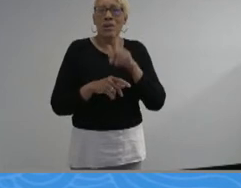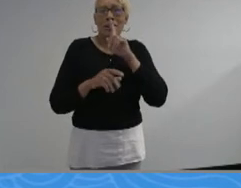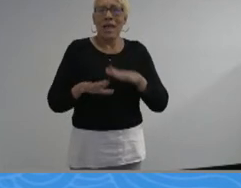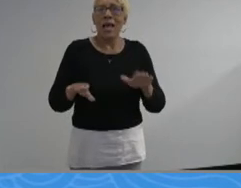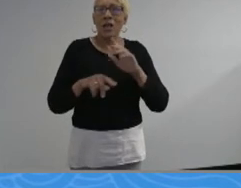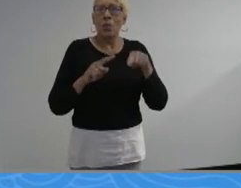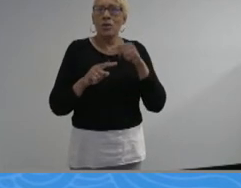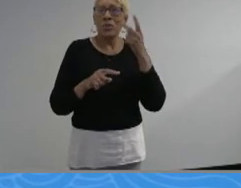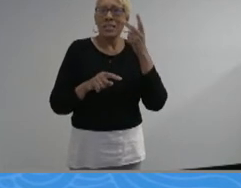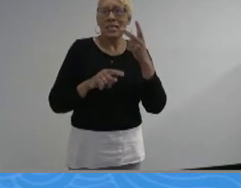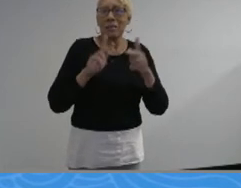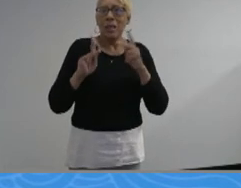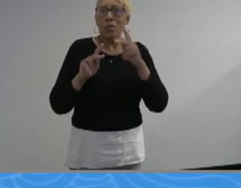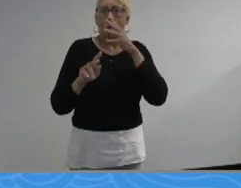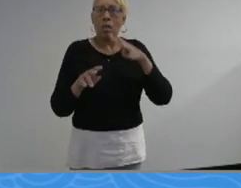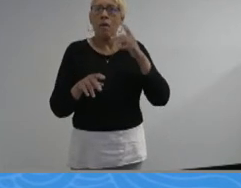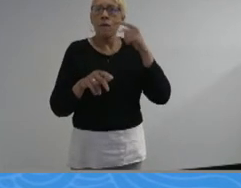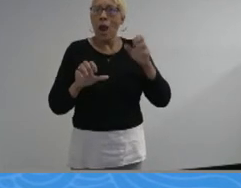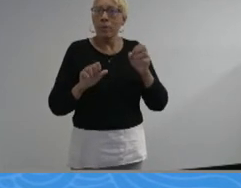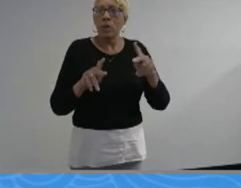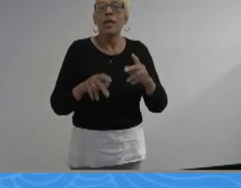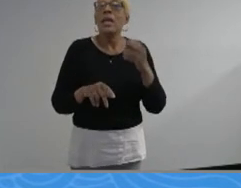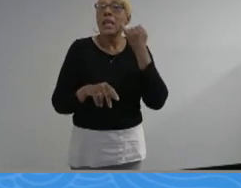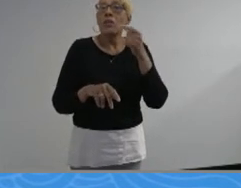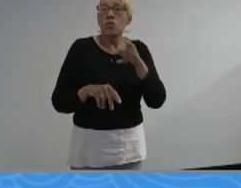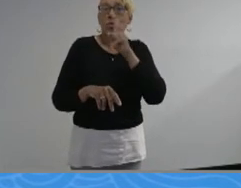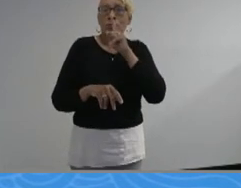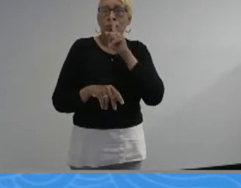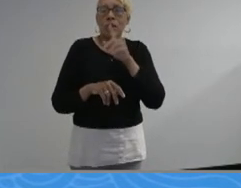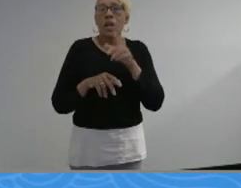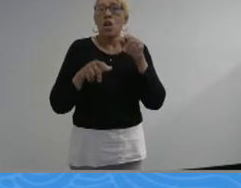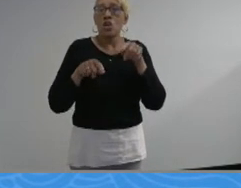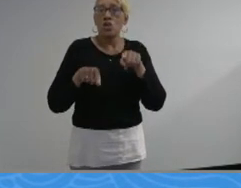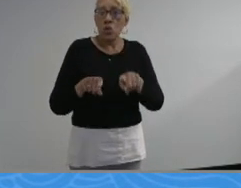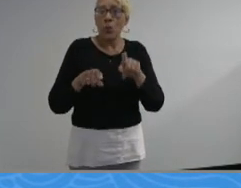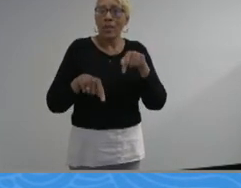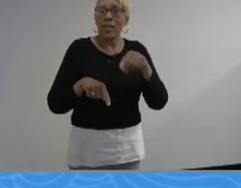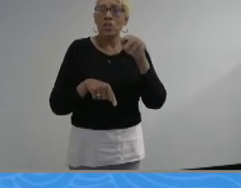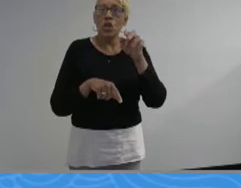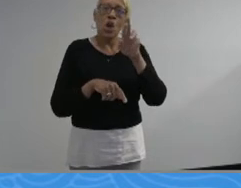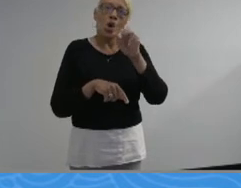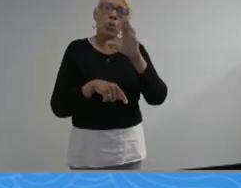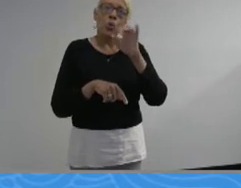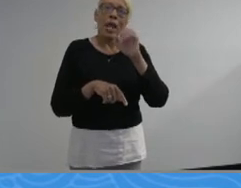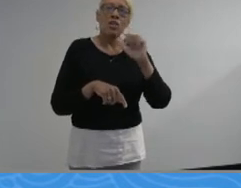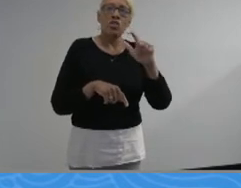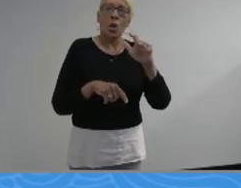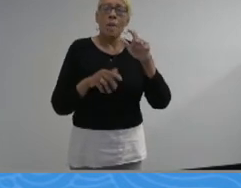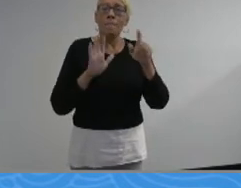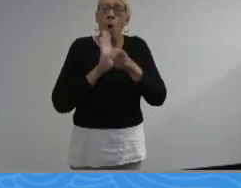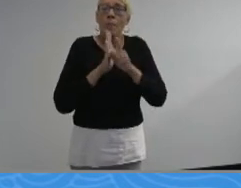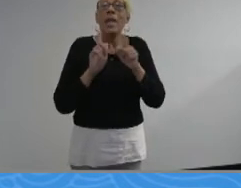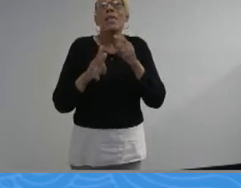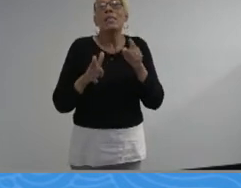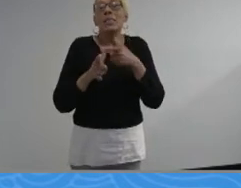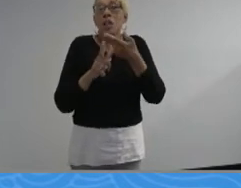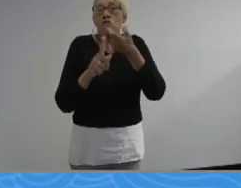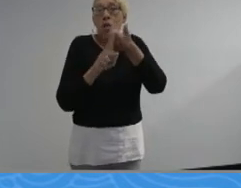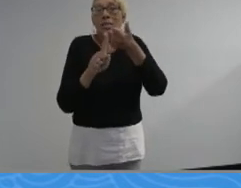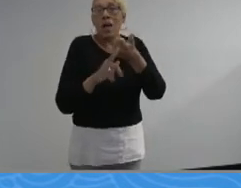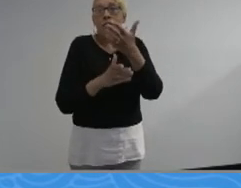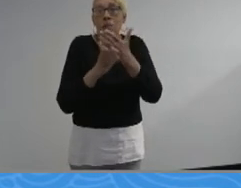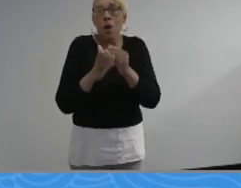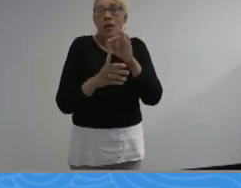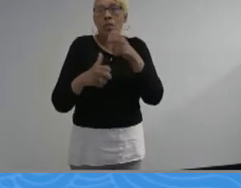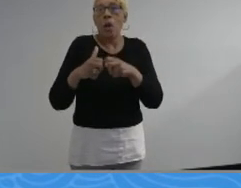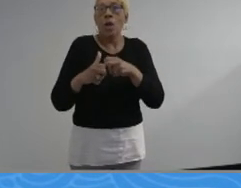being looked over time and time again for opportunity, if you are silent in the face of this racial reckoning moment, then you are part of the problem. And that